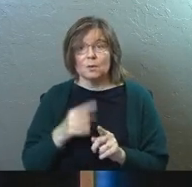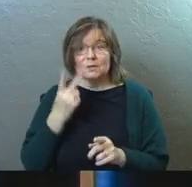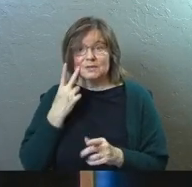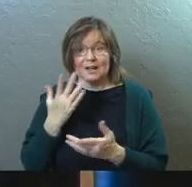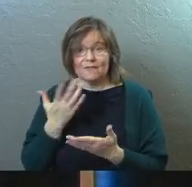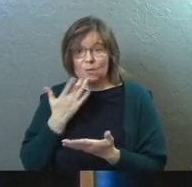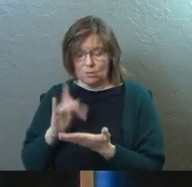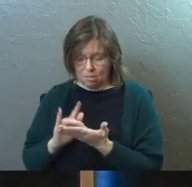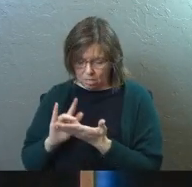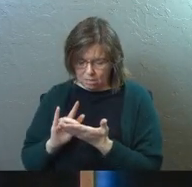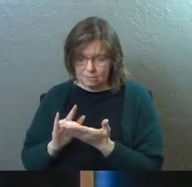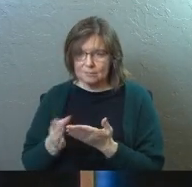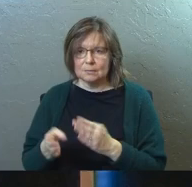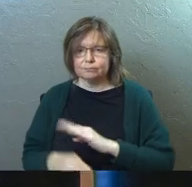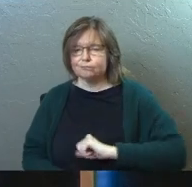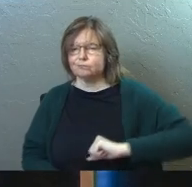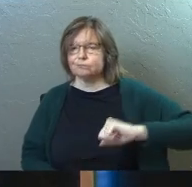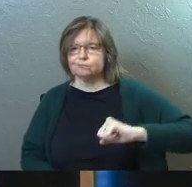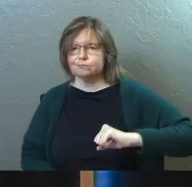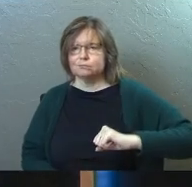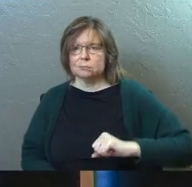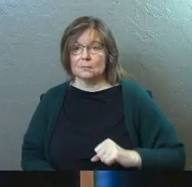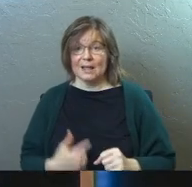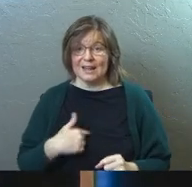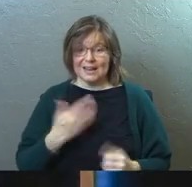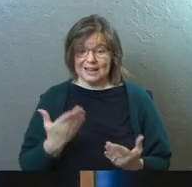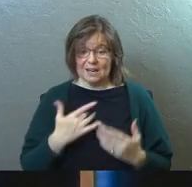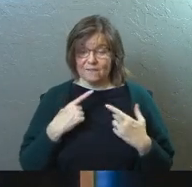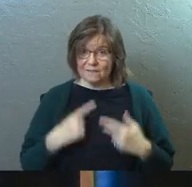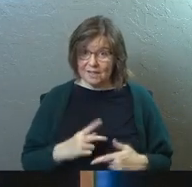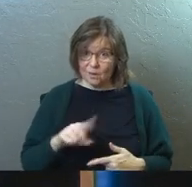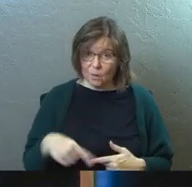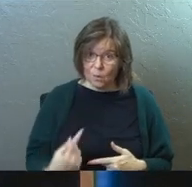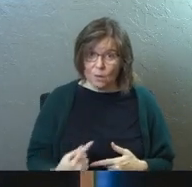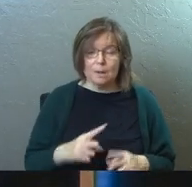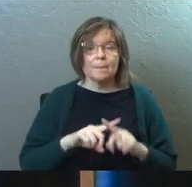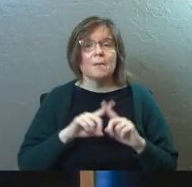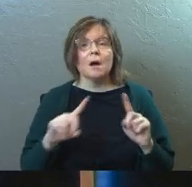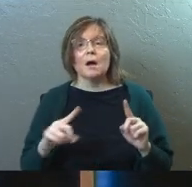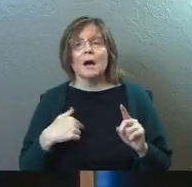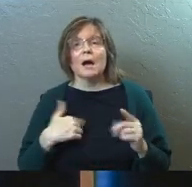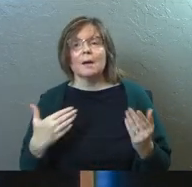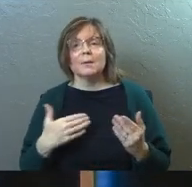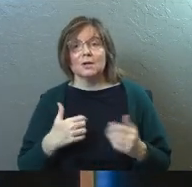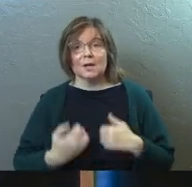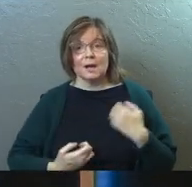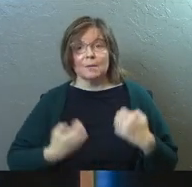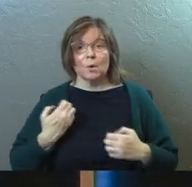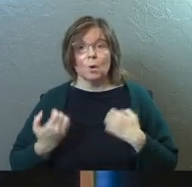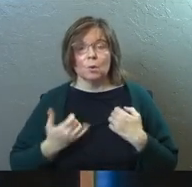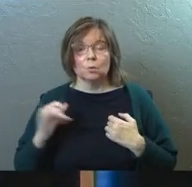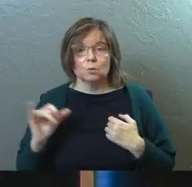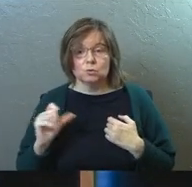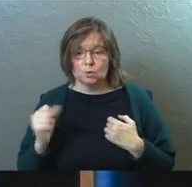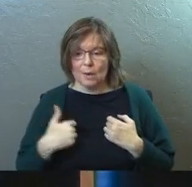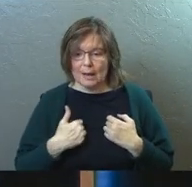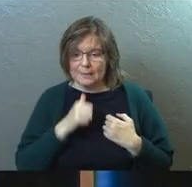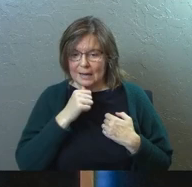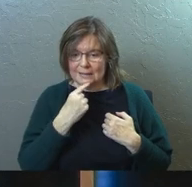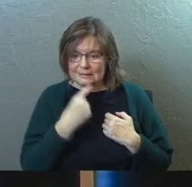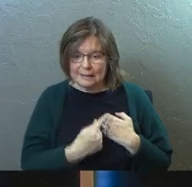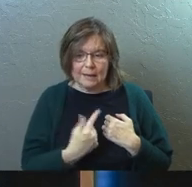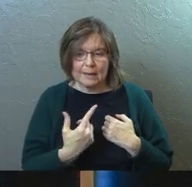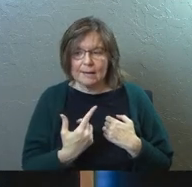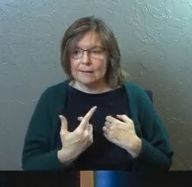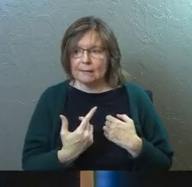door. And I'm not just here physically, but I'm here emotionally. So I'm not